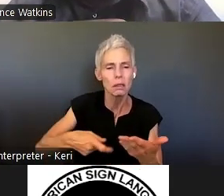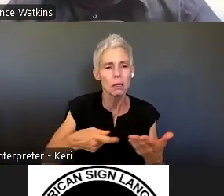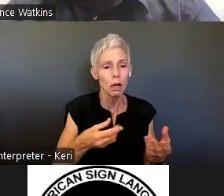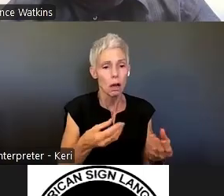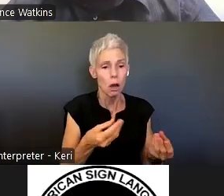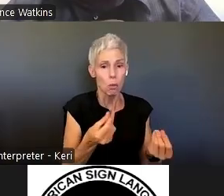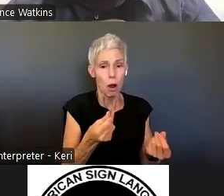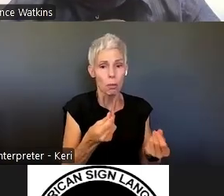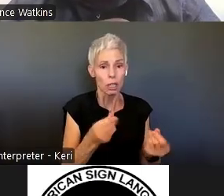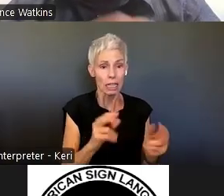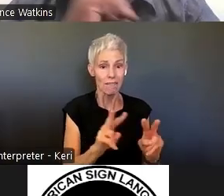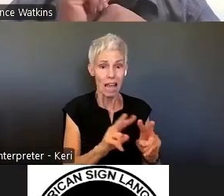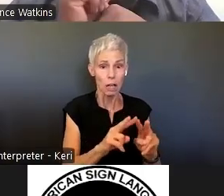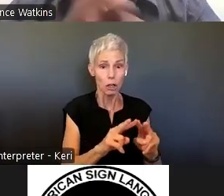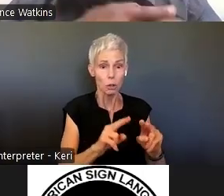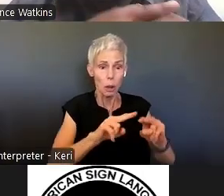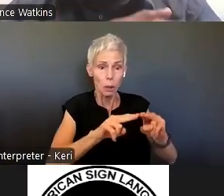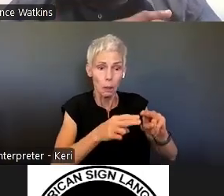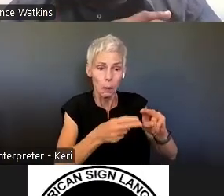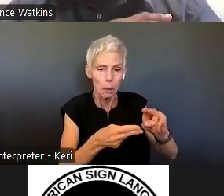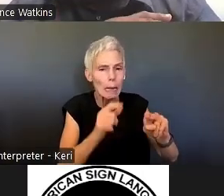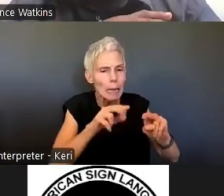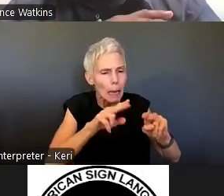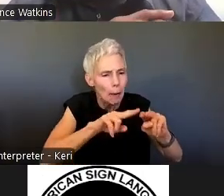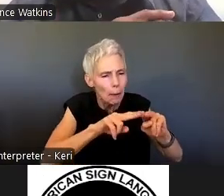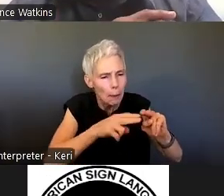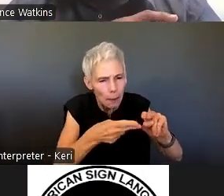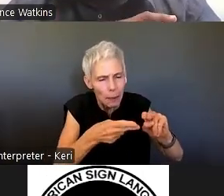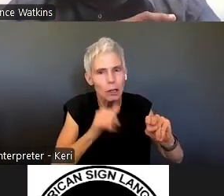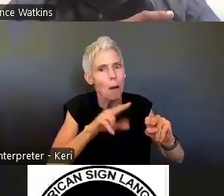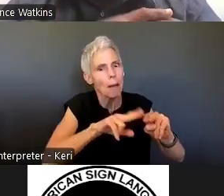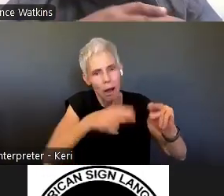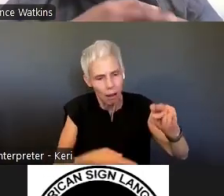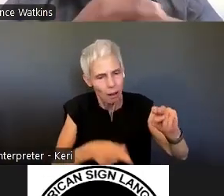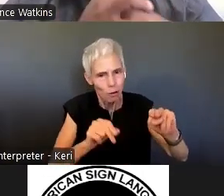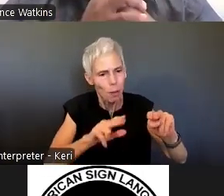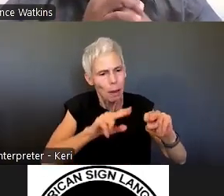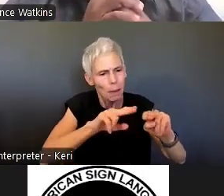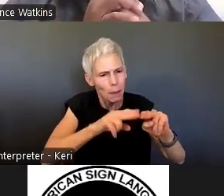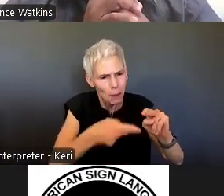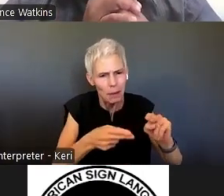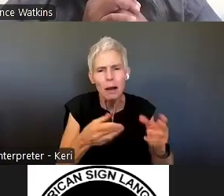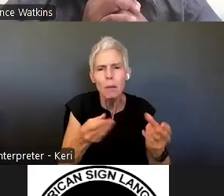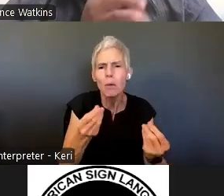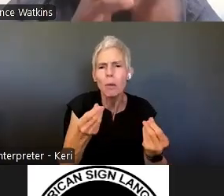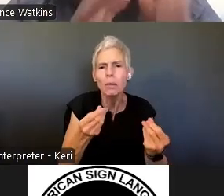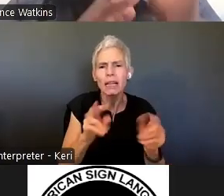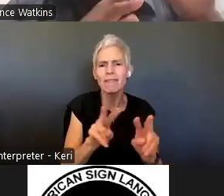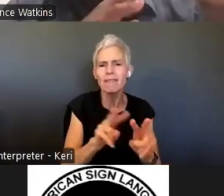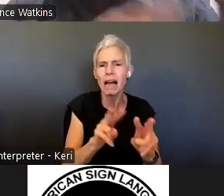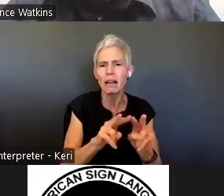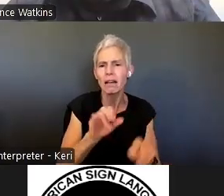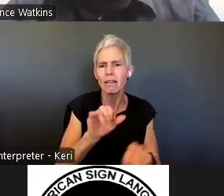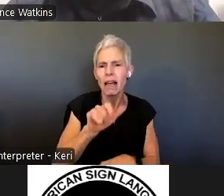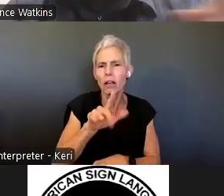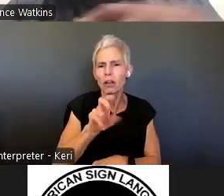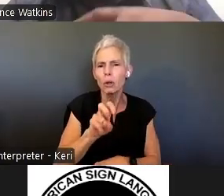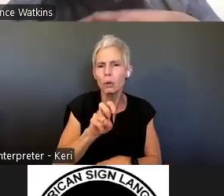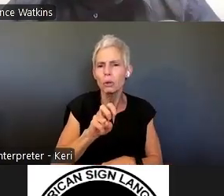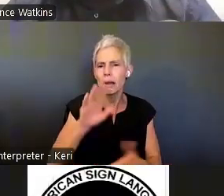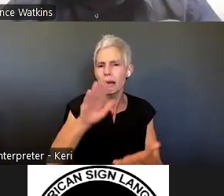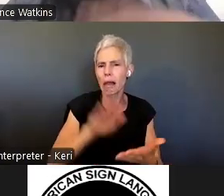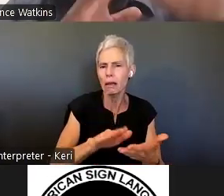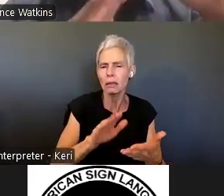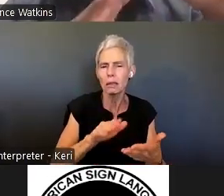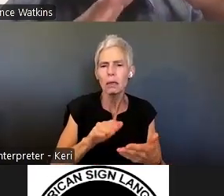coming down now, just a little bit, not a lot, but they're coming down a little bit. And so with the interest rates